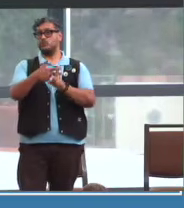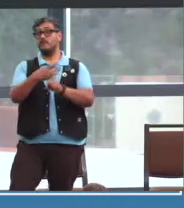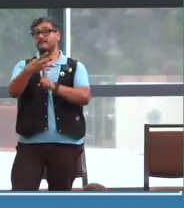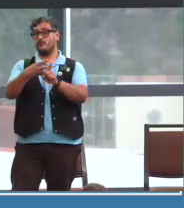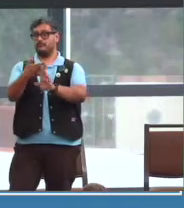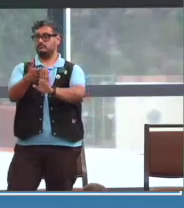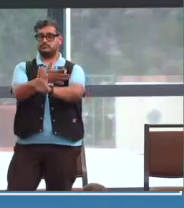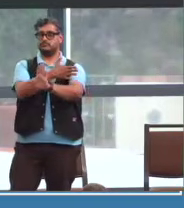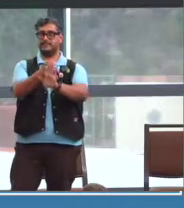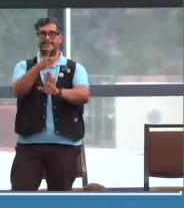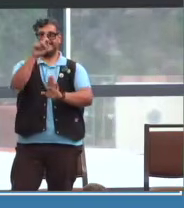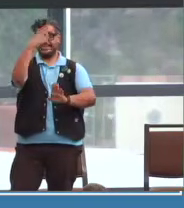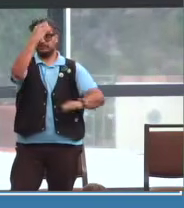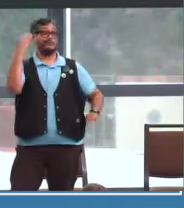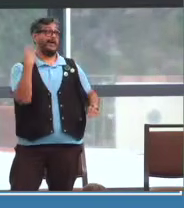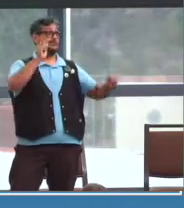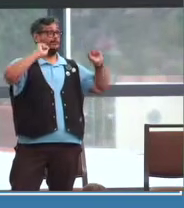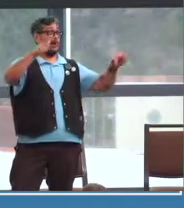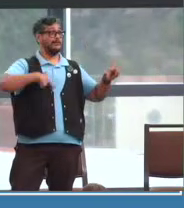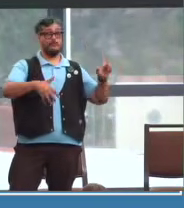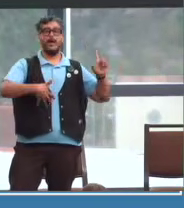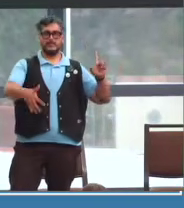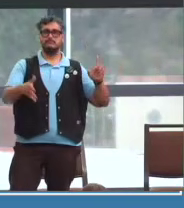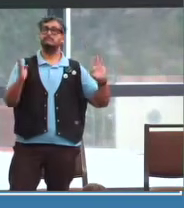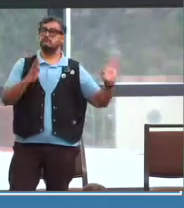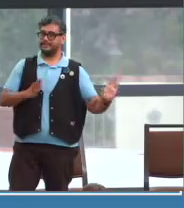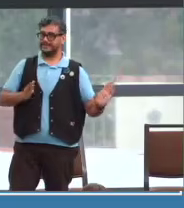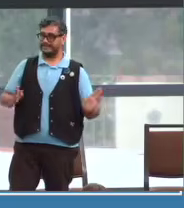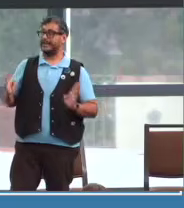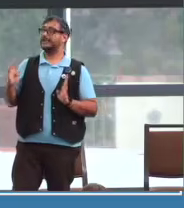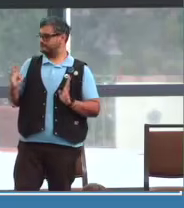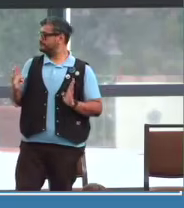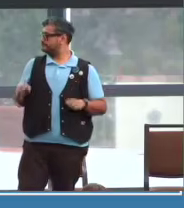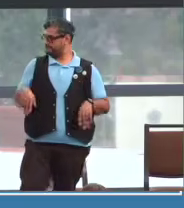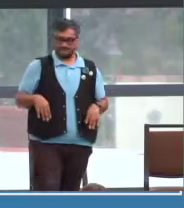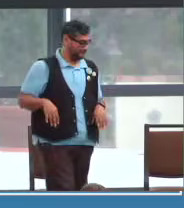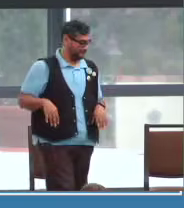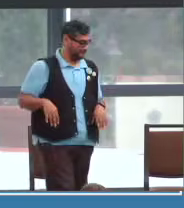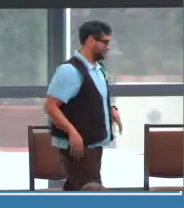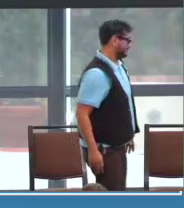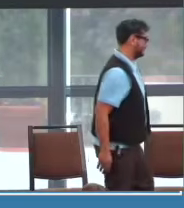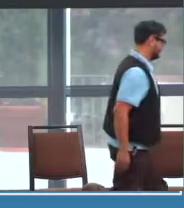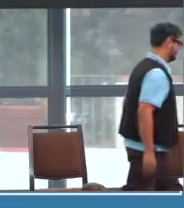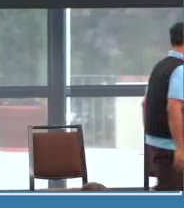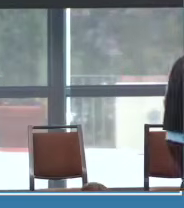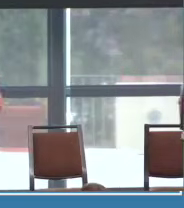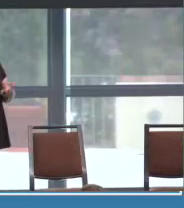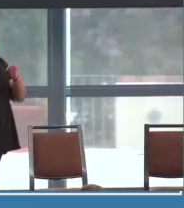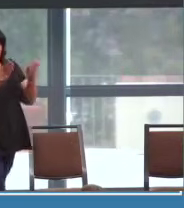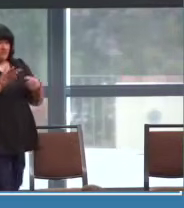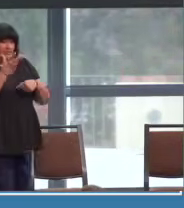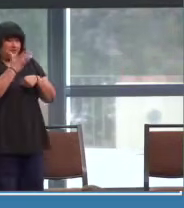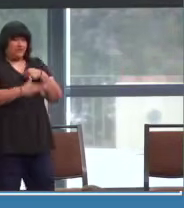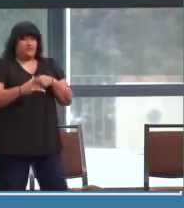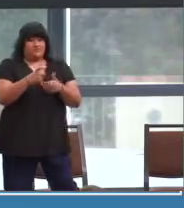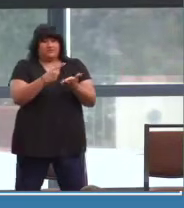your rheumatologist that you're pregnant. You want to plan early so that you want to discuss the risks. If you have heavy